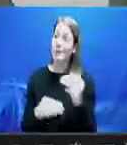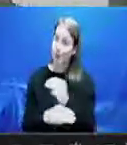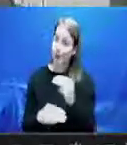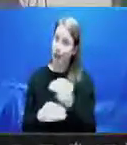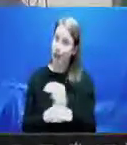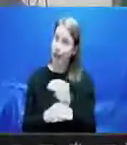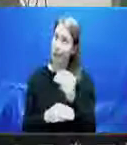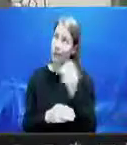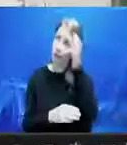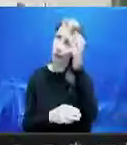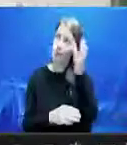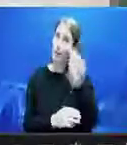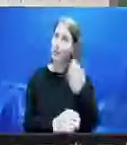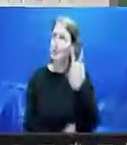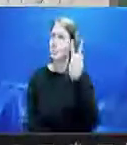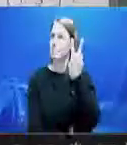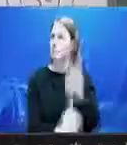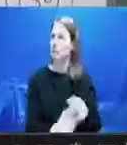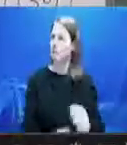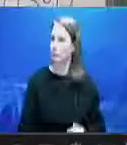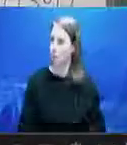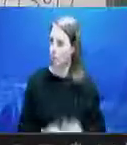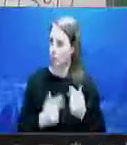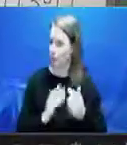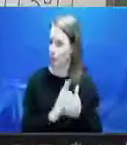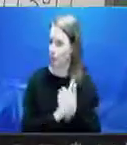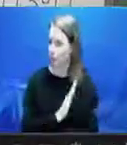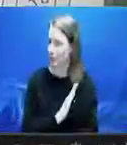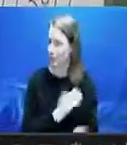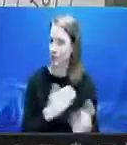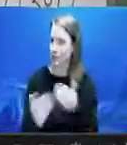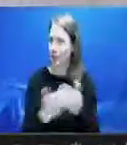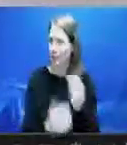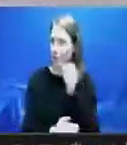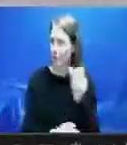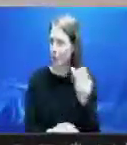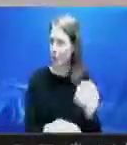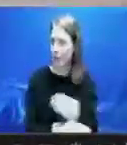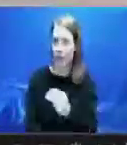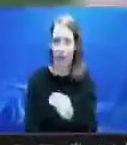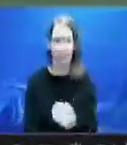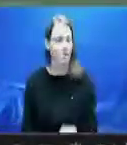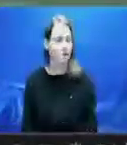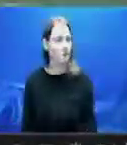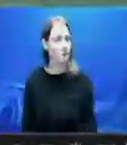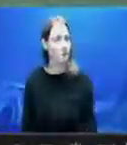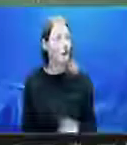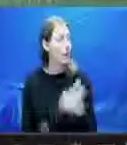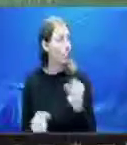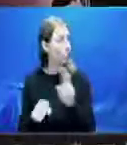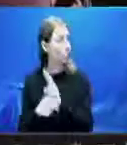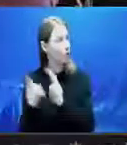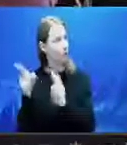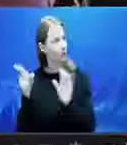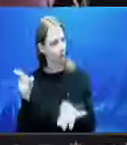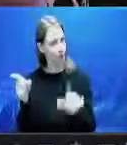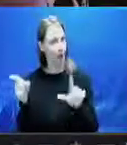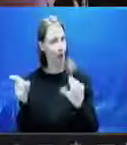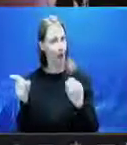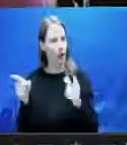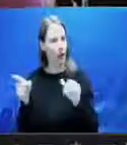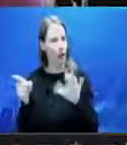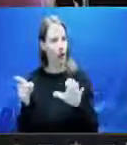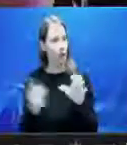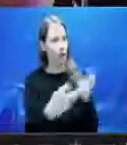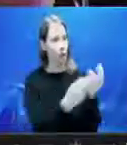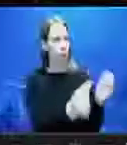standards, this is called modeling. I want you to use this logic to solve this problem using logs. Modeling is an